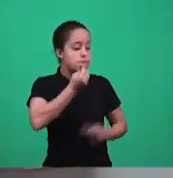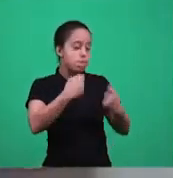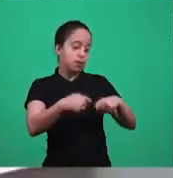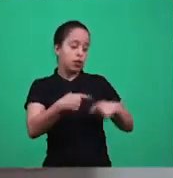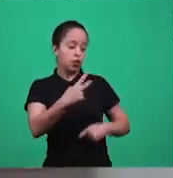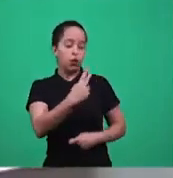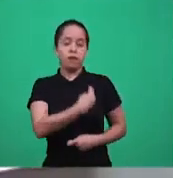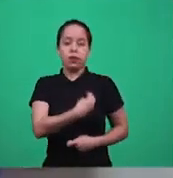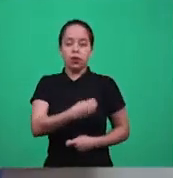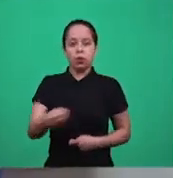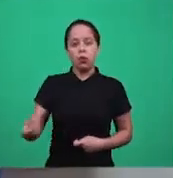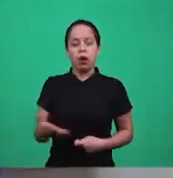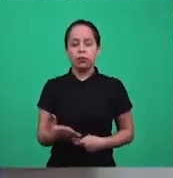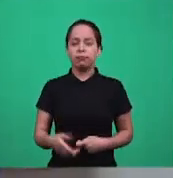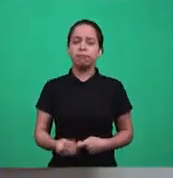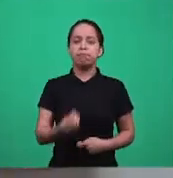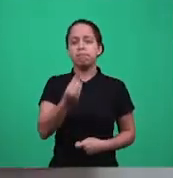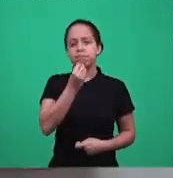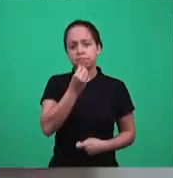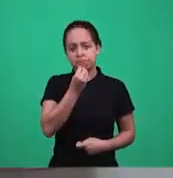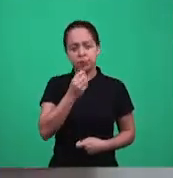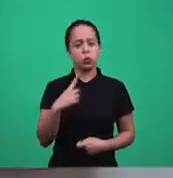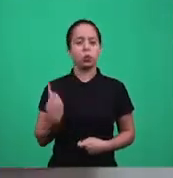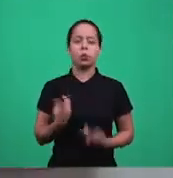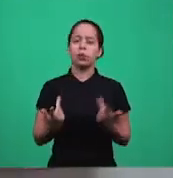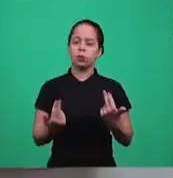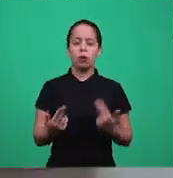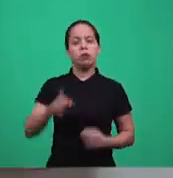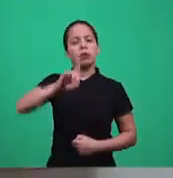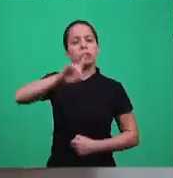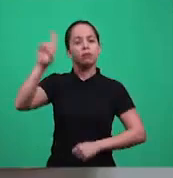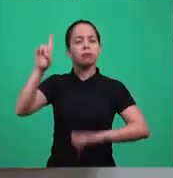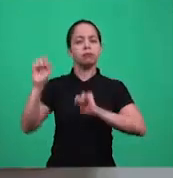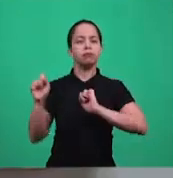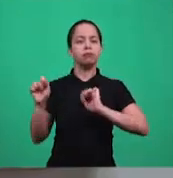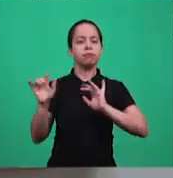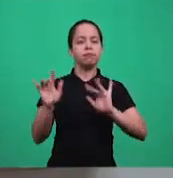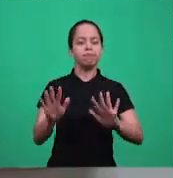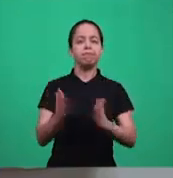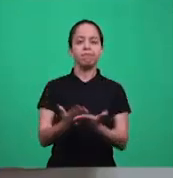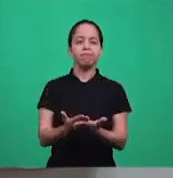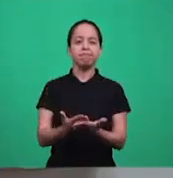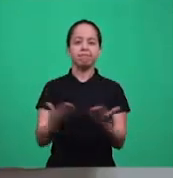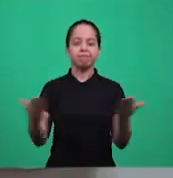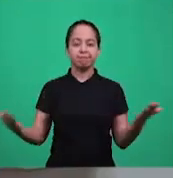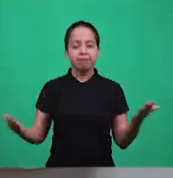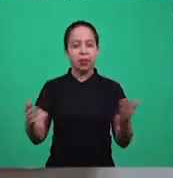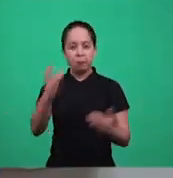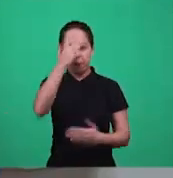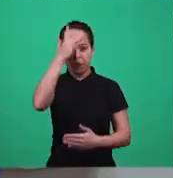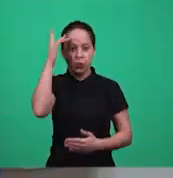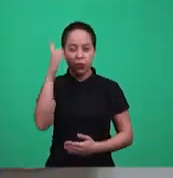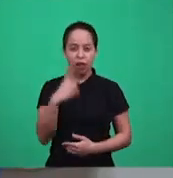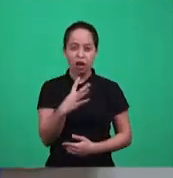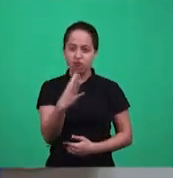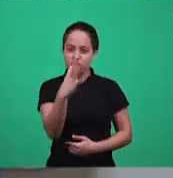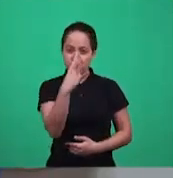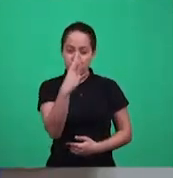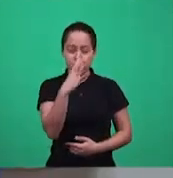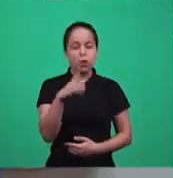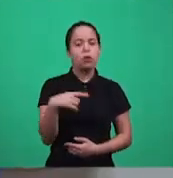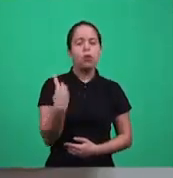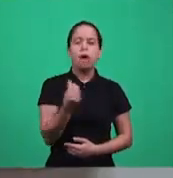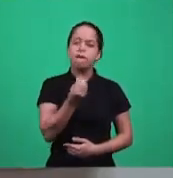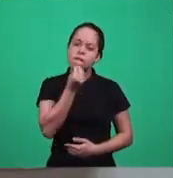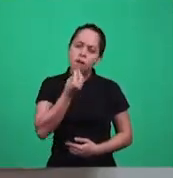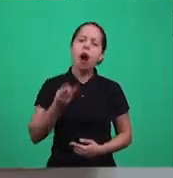But look, you need to be born again. And that is a great blessing. May the Lord bless you all, to all that are